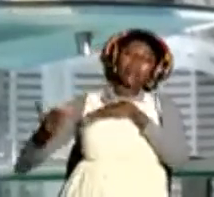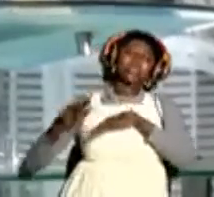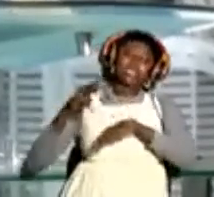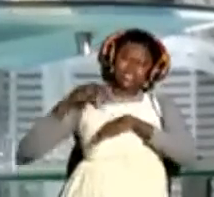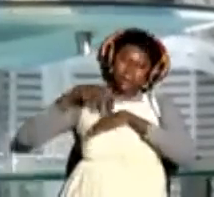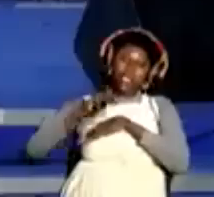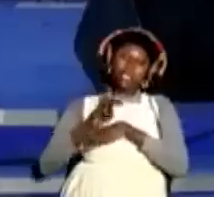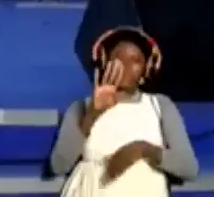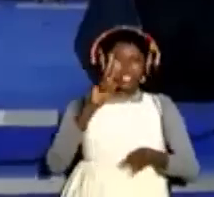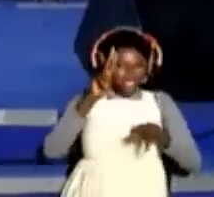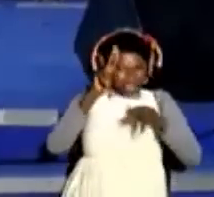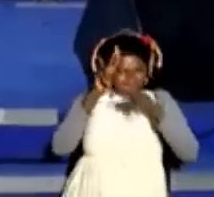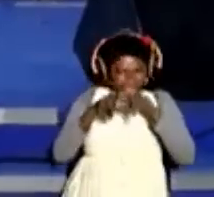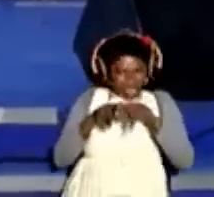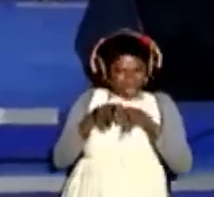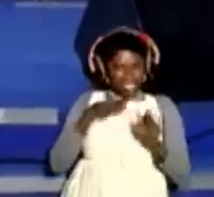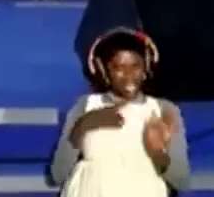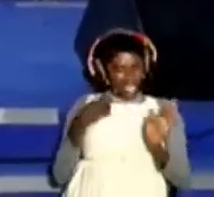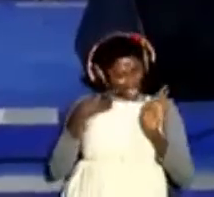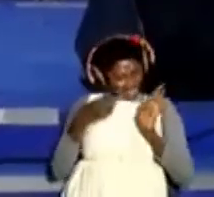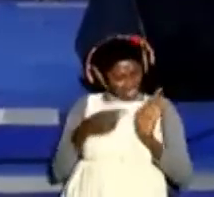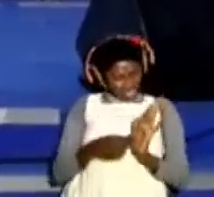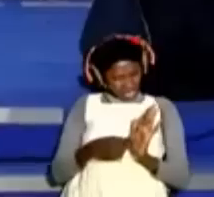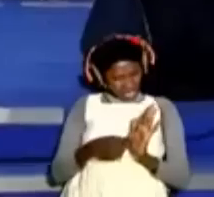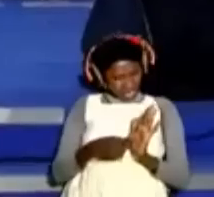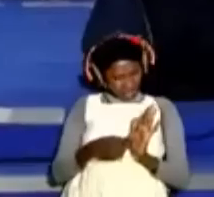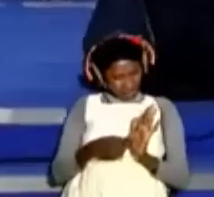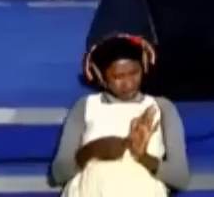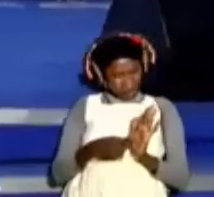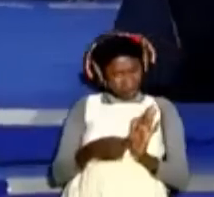sit down and check, who are you listening to?